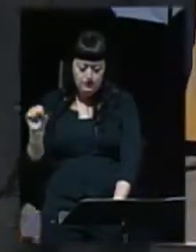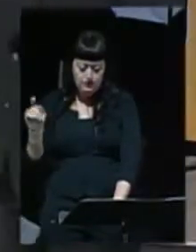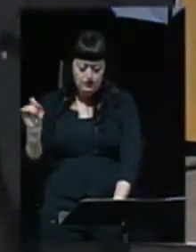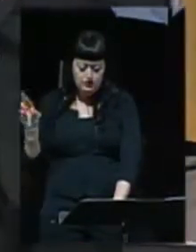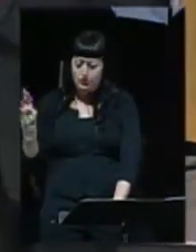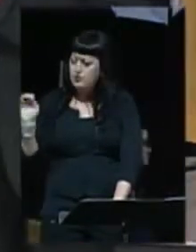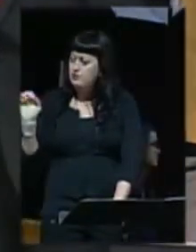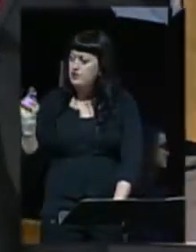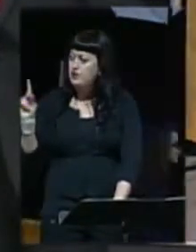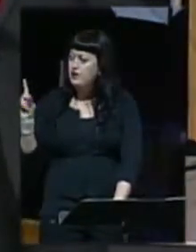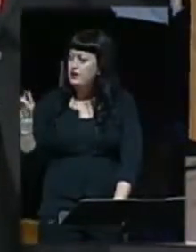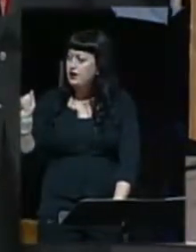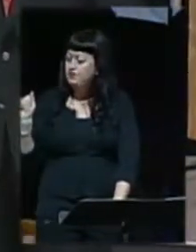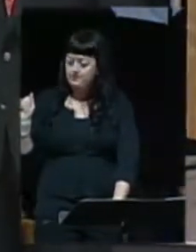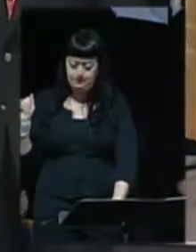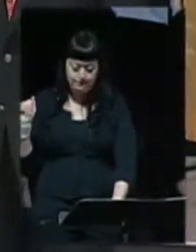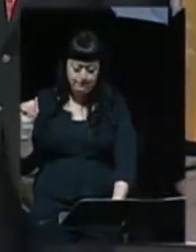Caesar Medina.